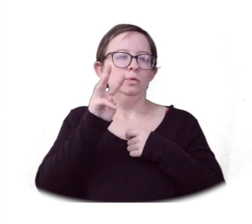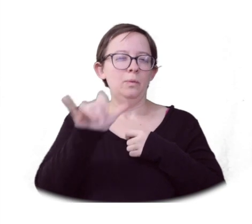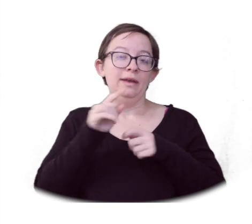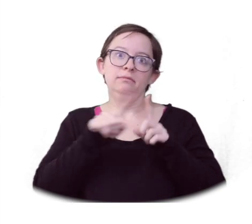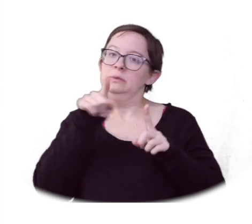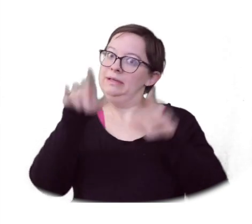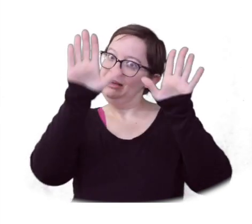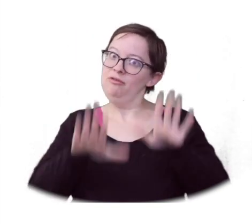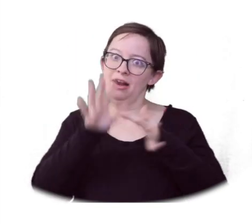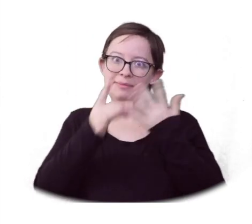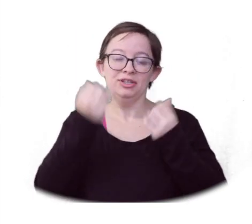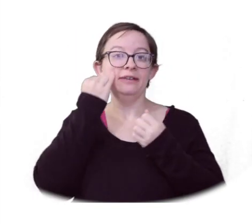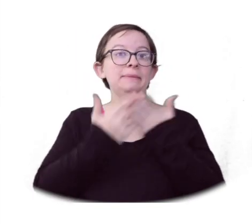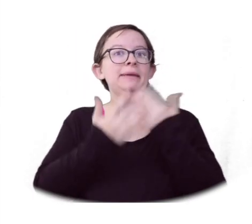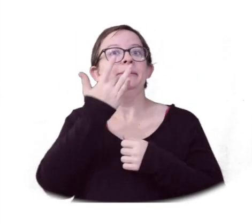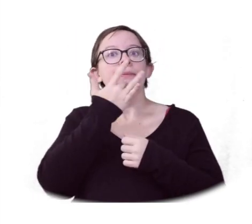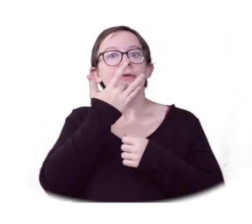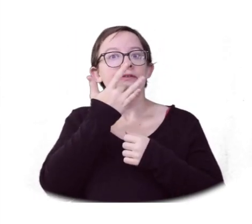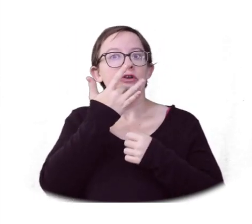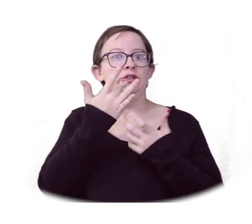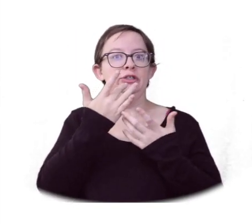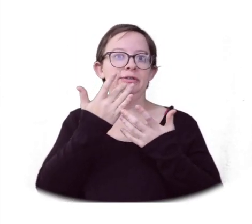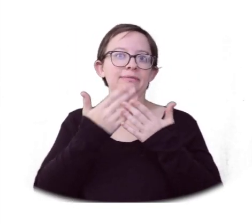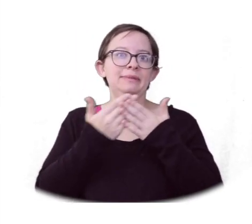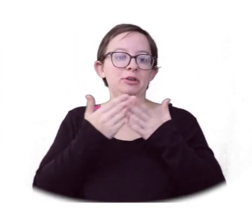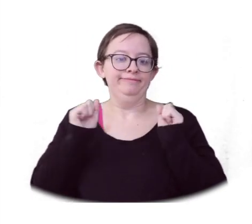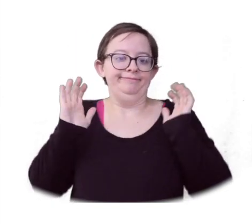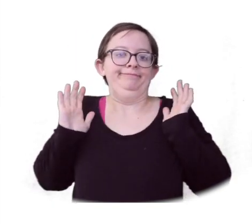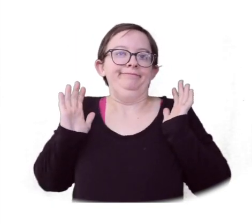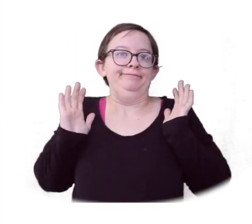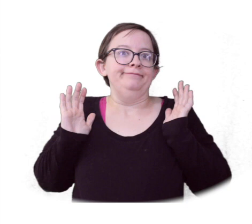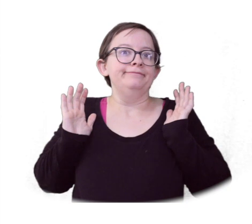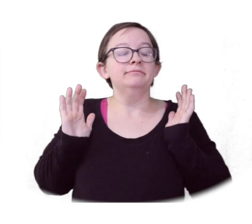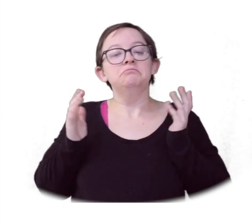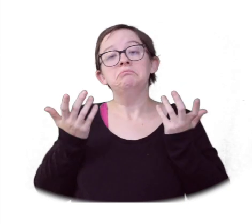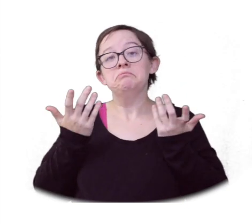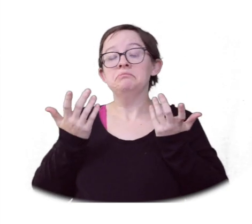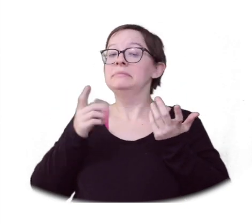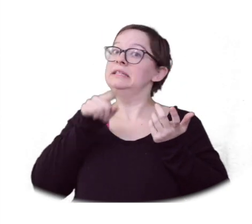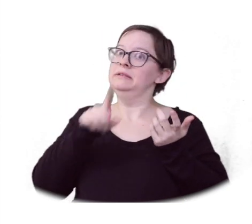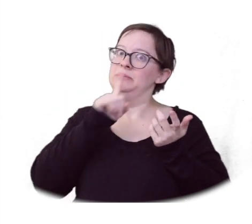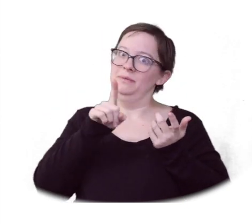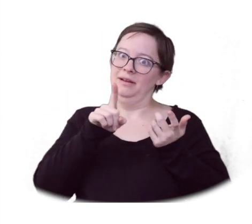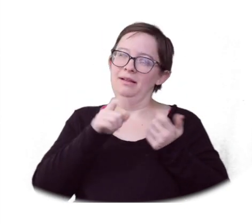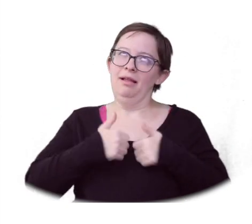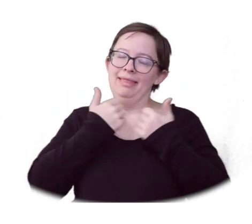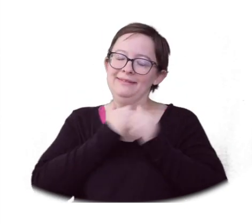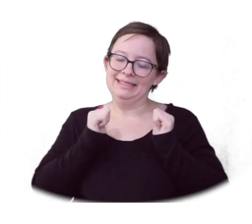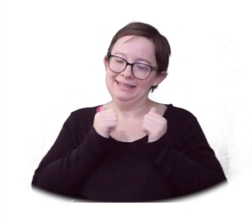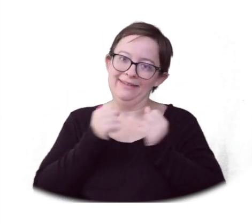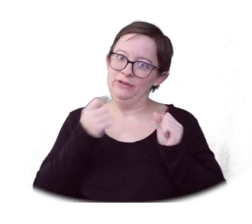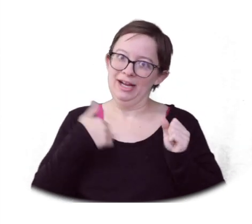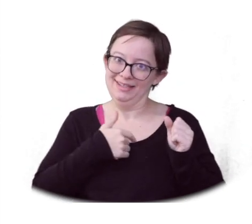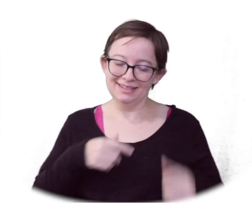correctly. So this is a really great option if your baby likes to have their hands up by their face when they're still being swaddled. This was a